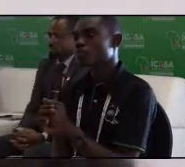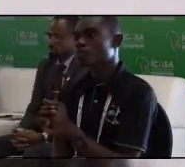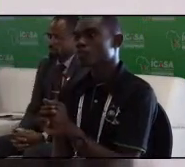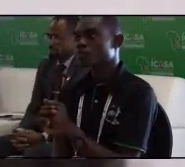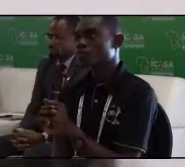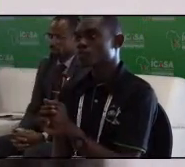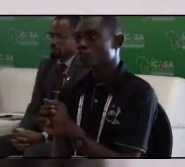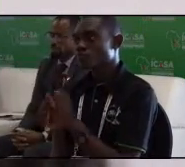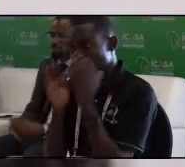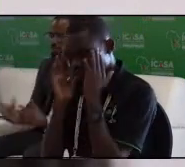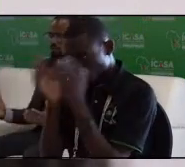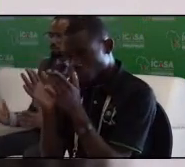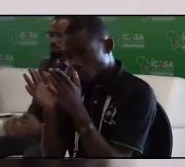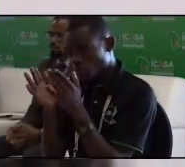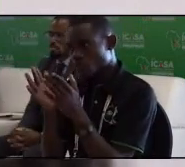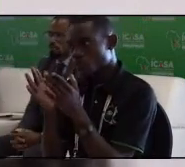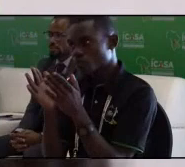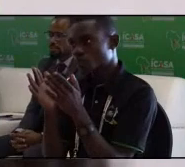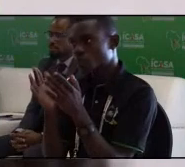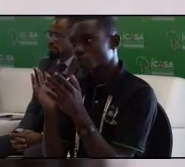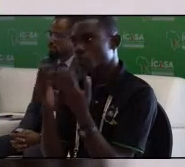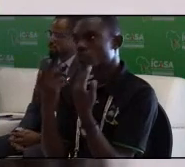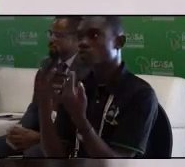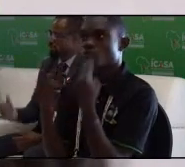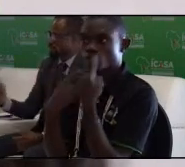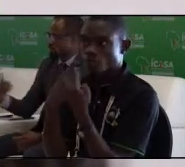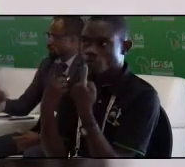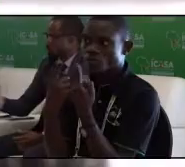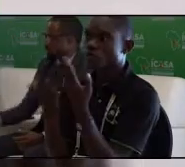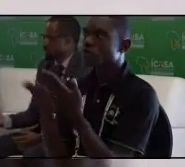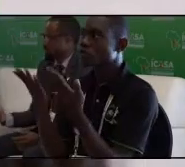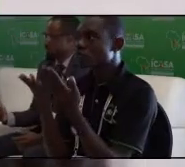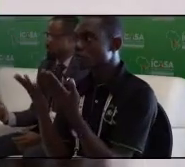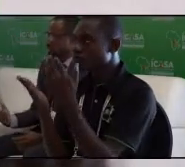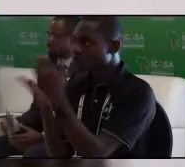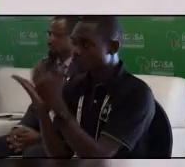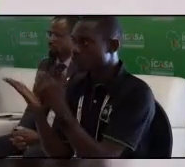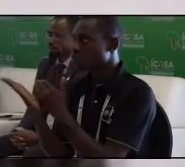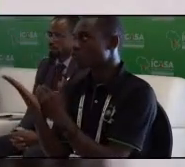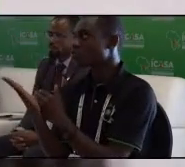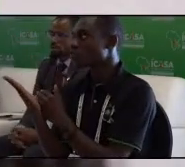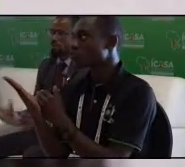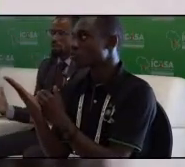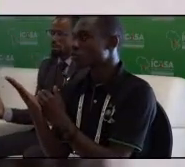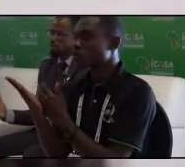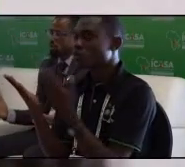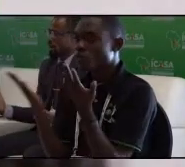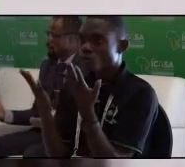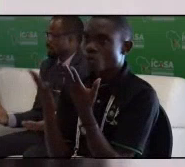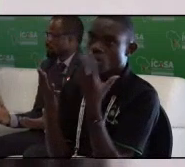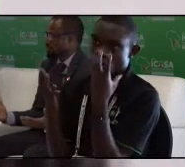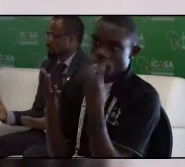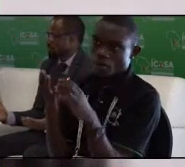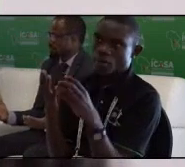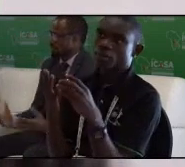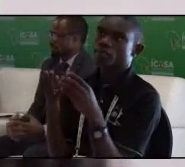end users. We ensure that we sit on the same table. We share the same objectives. We identify where we